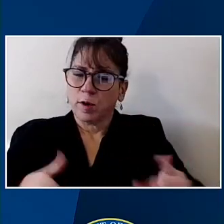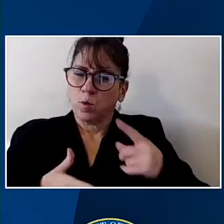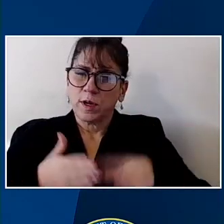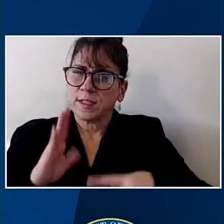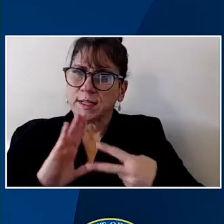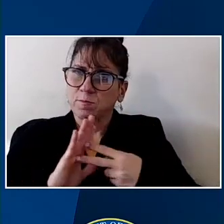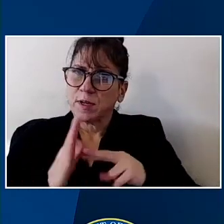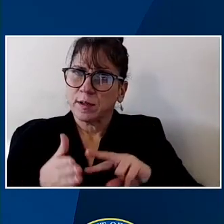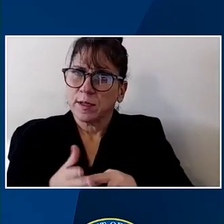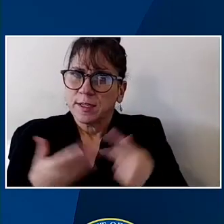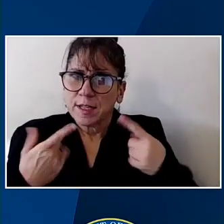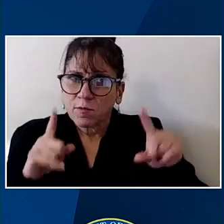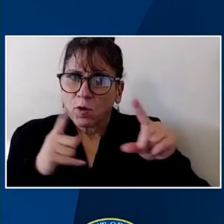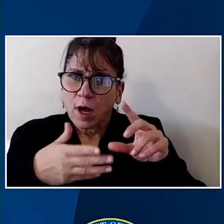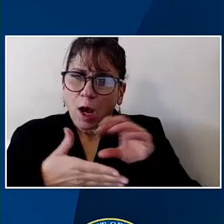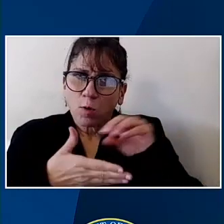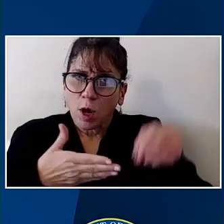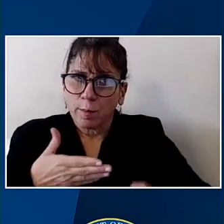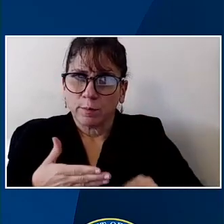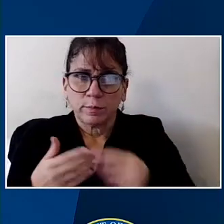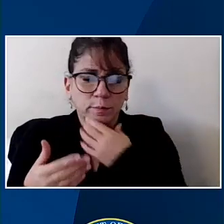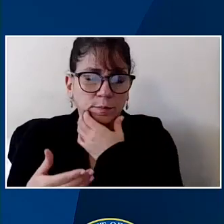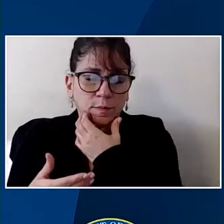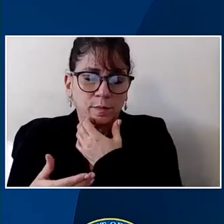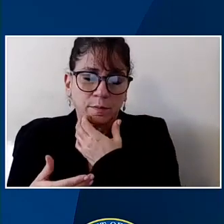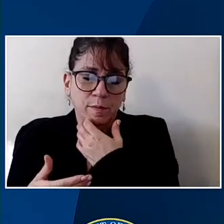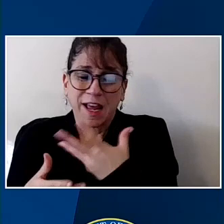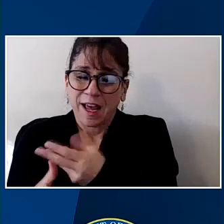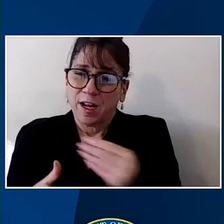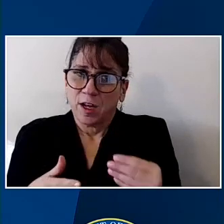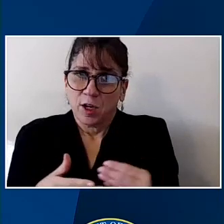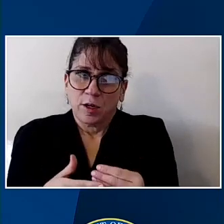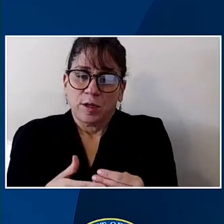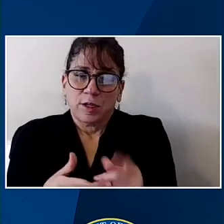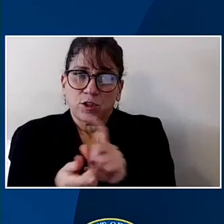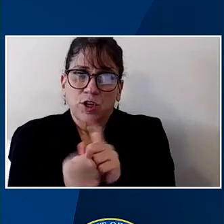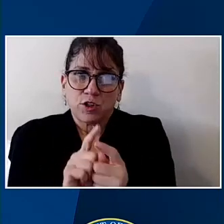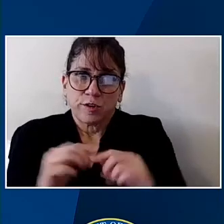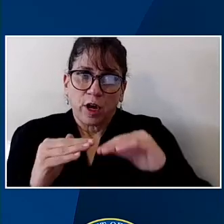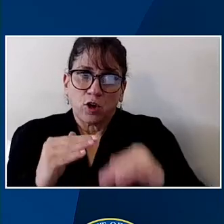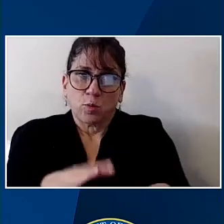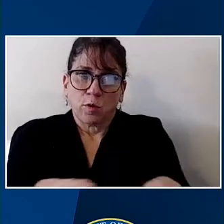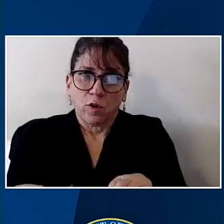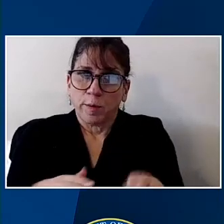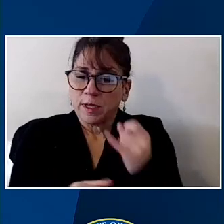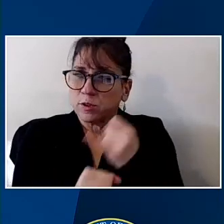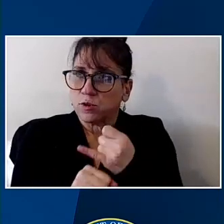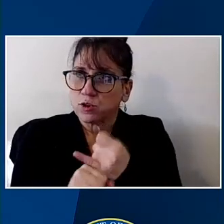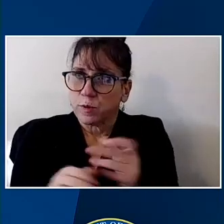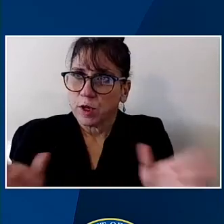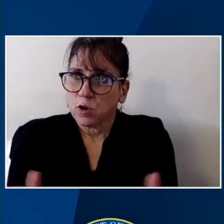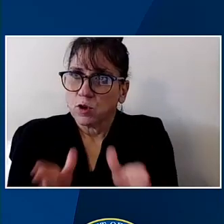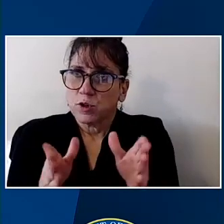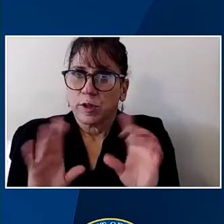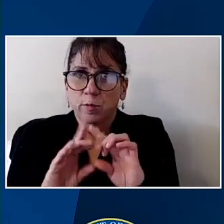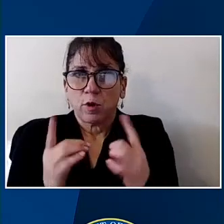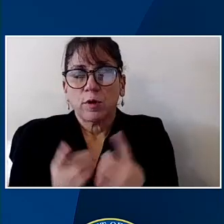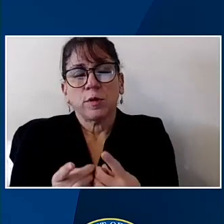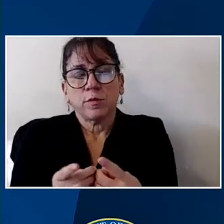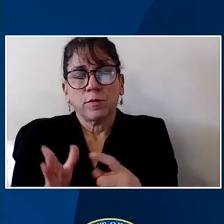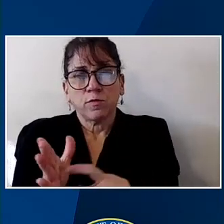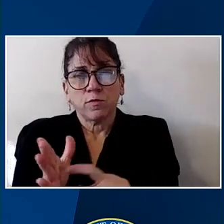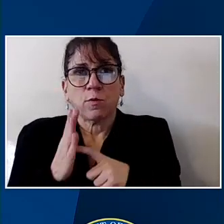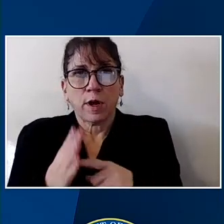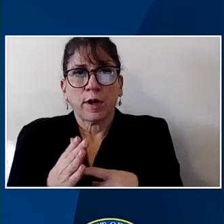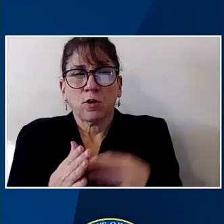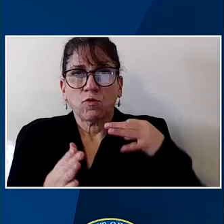and reducing the risk of accreditors approving underperforming institutions. We also urge the department to require accreditors to set